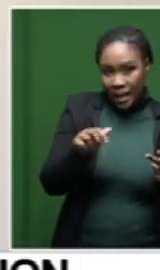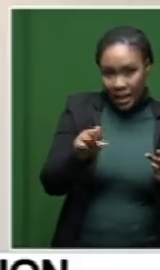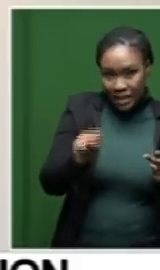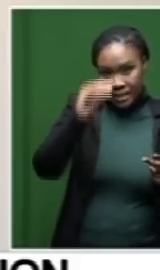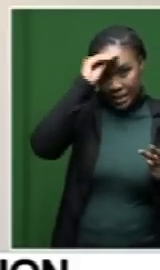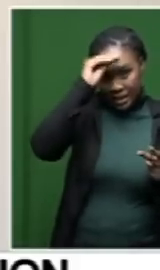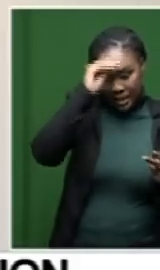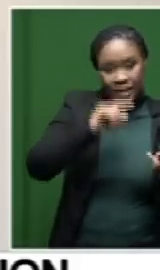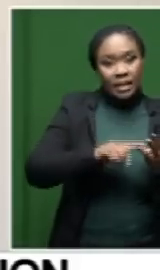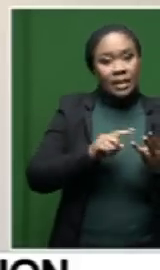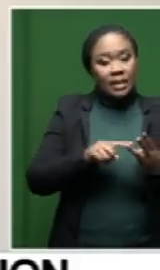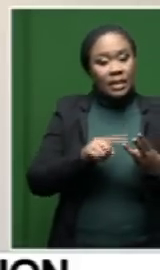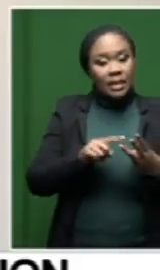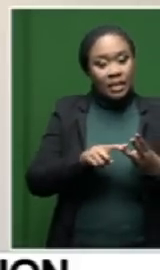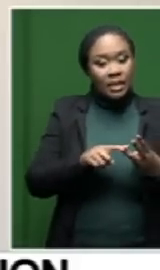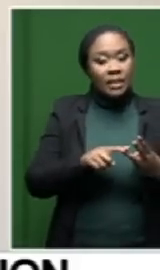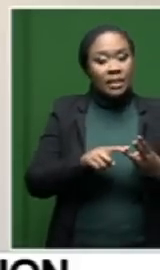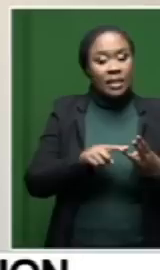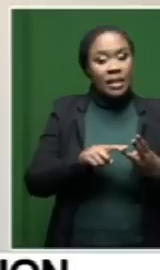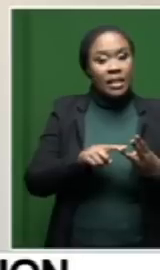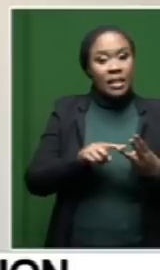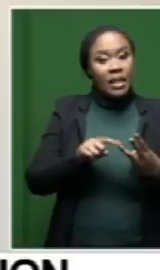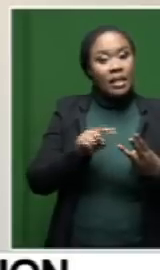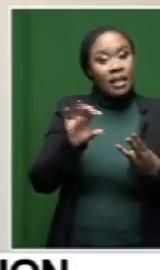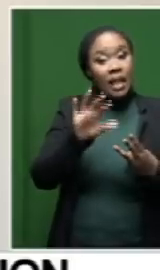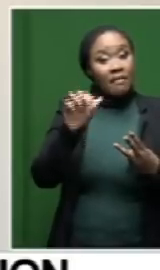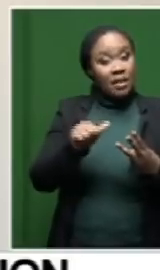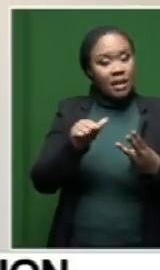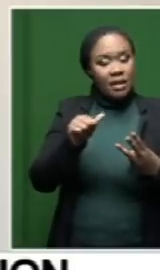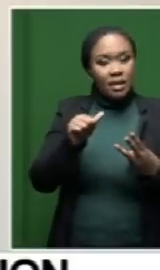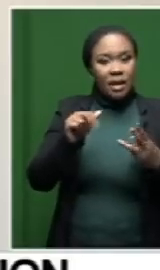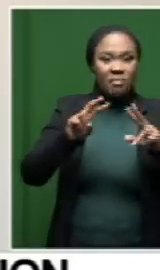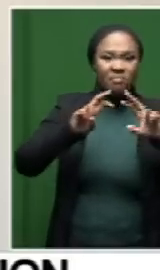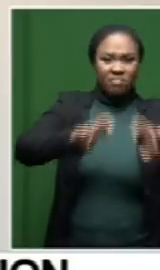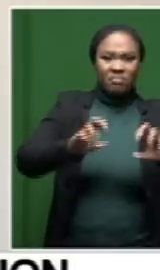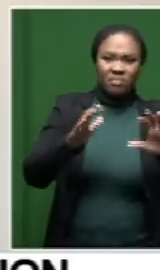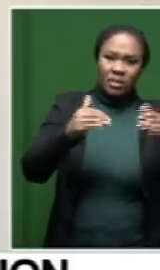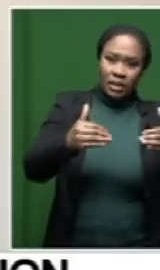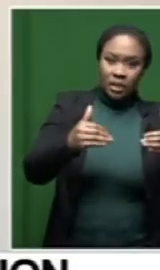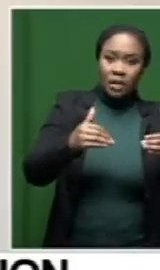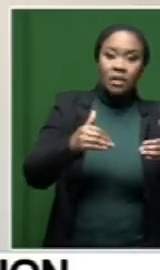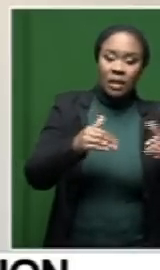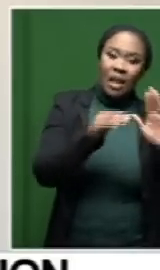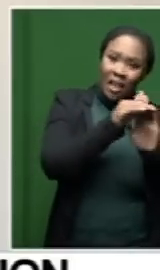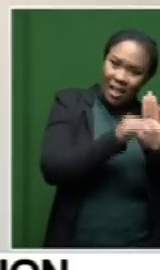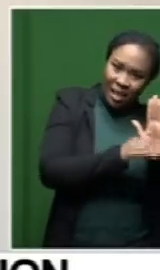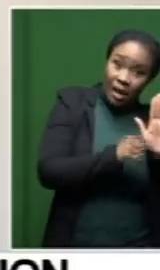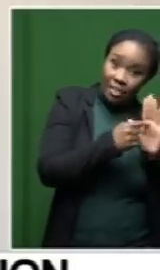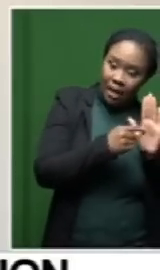the National Intelligence Agency is mentioned. And that was the only realistic way in which they could actually execute on their